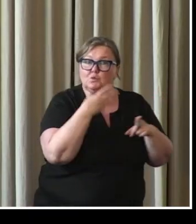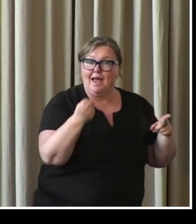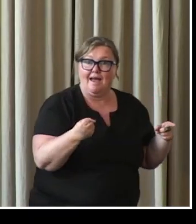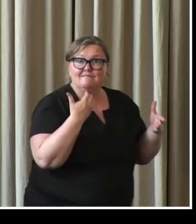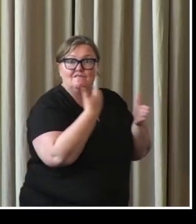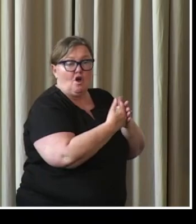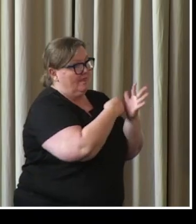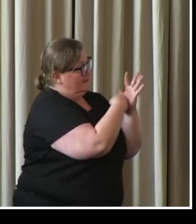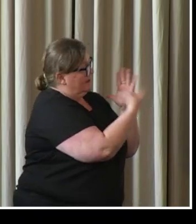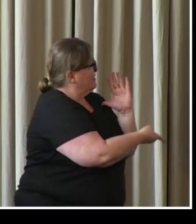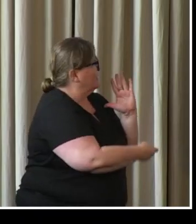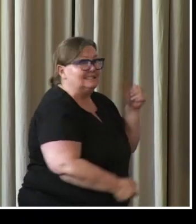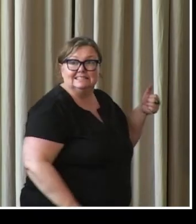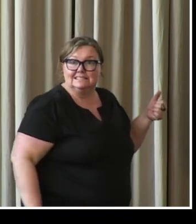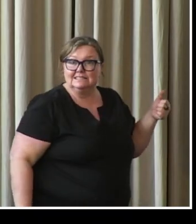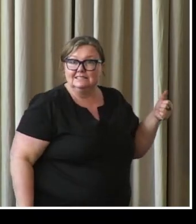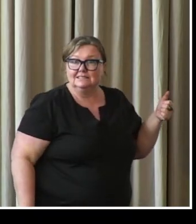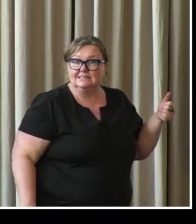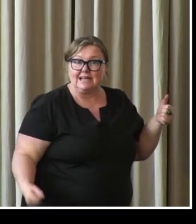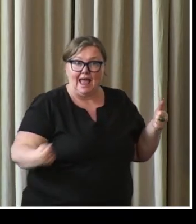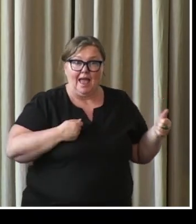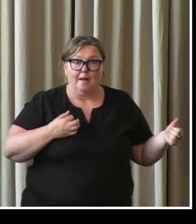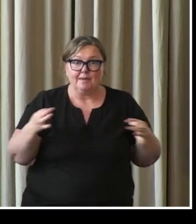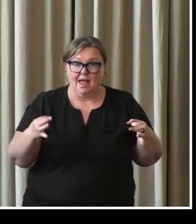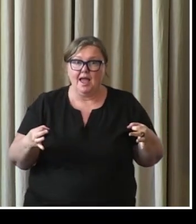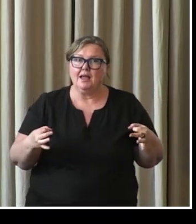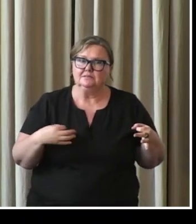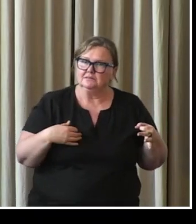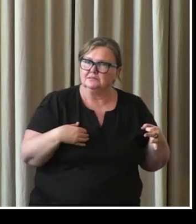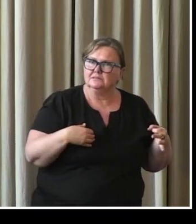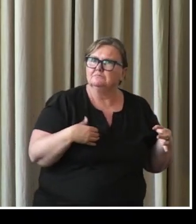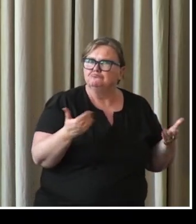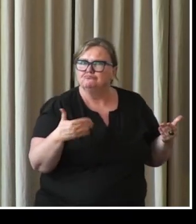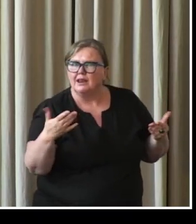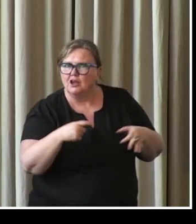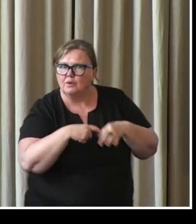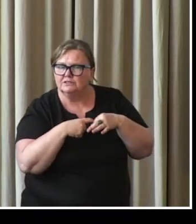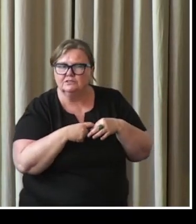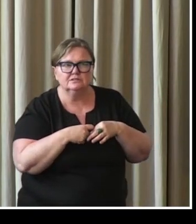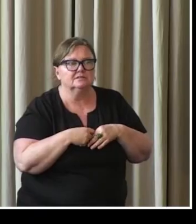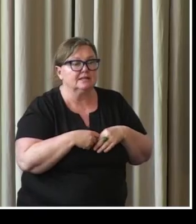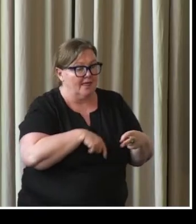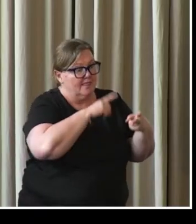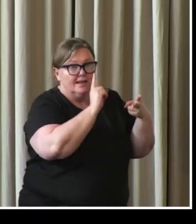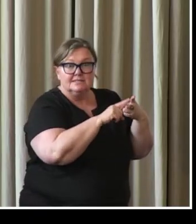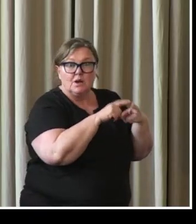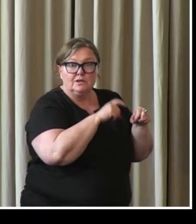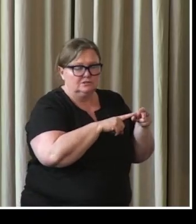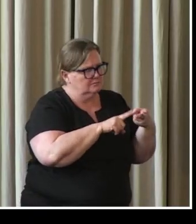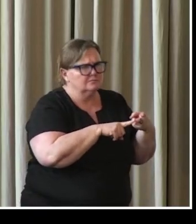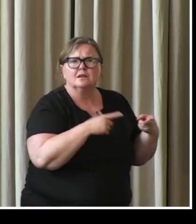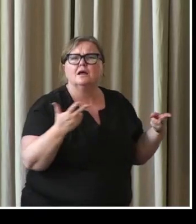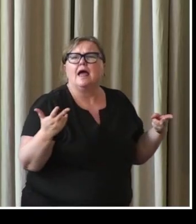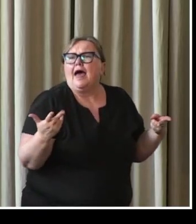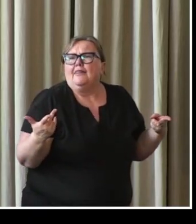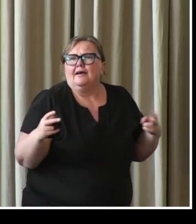have on the actions that we have already planned, and they'll share with you what they are. And the second one is around what other